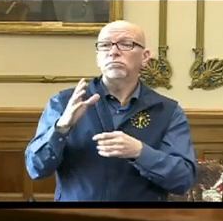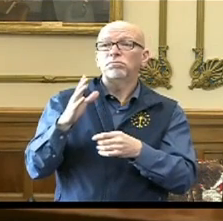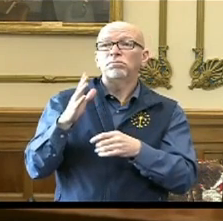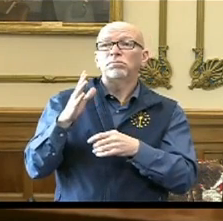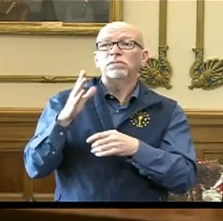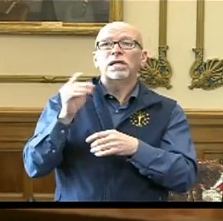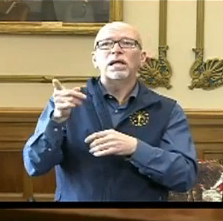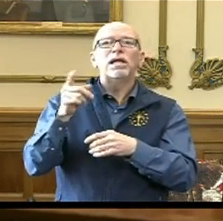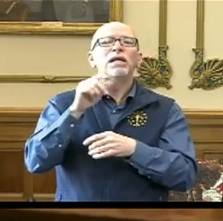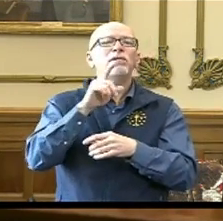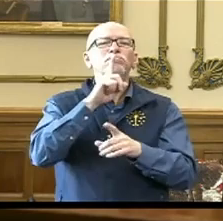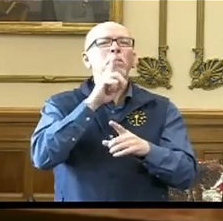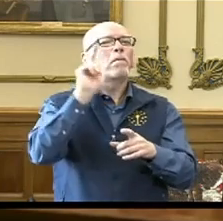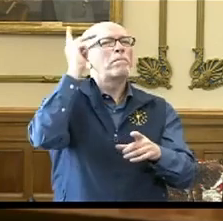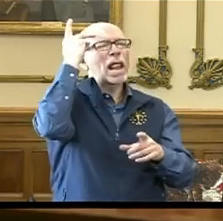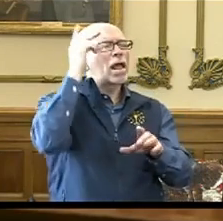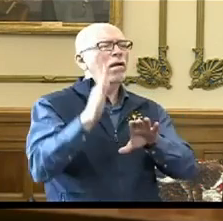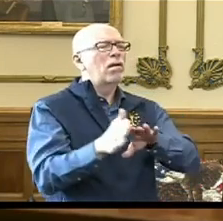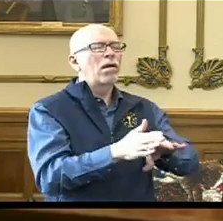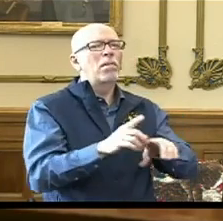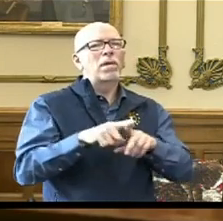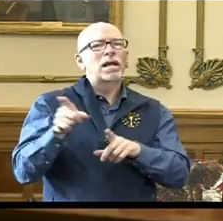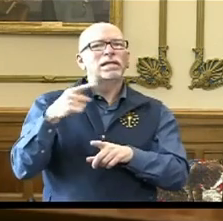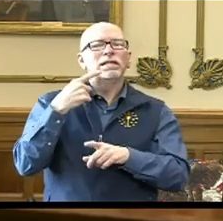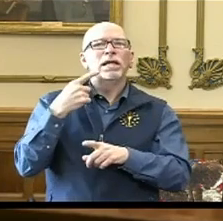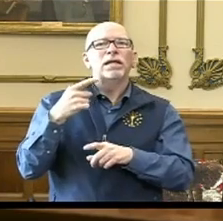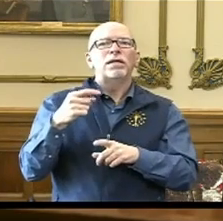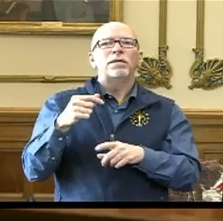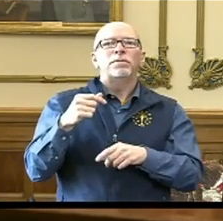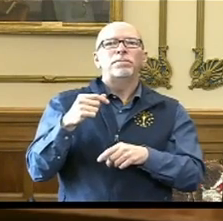lean in on the political side of it, but said until we,